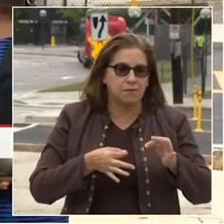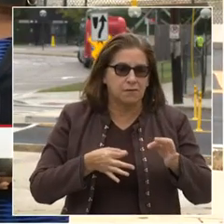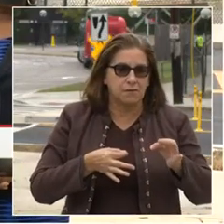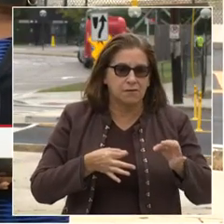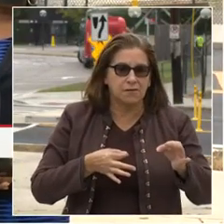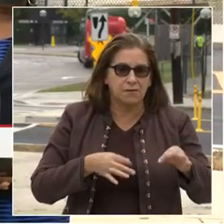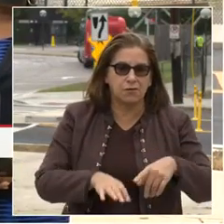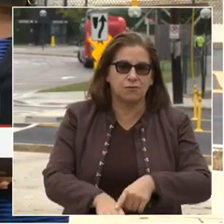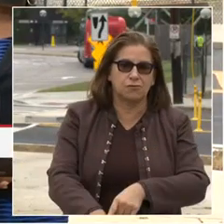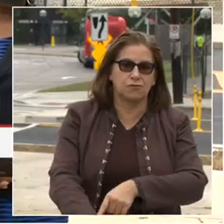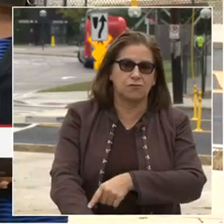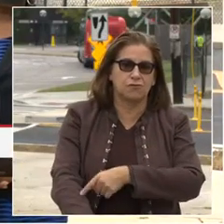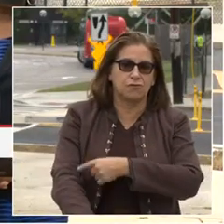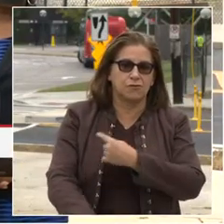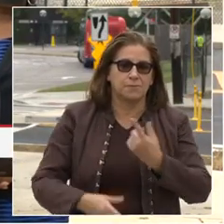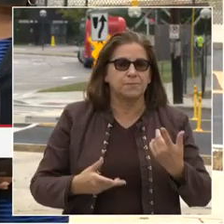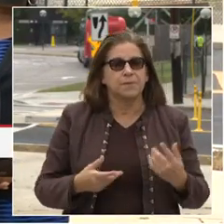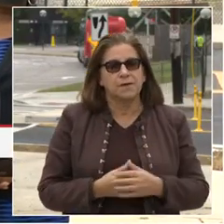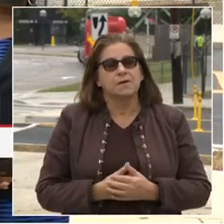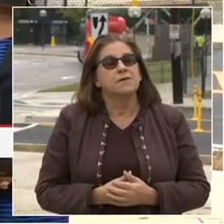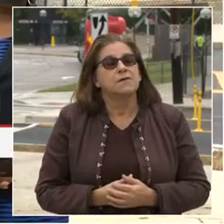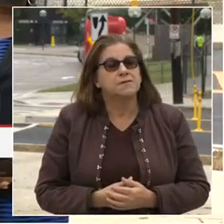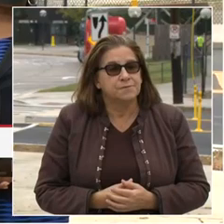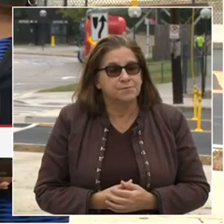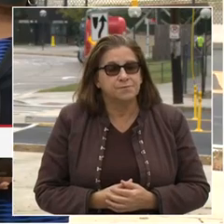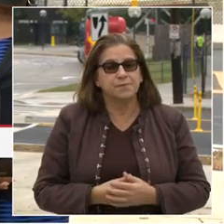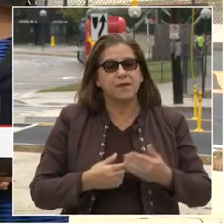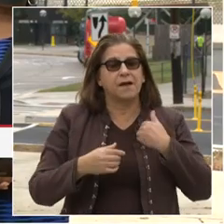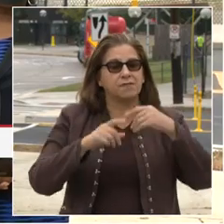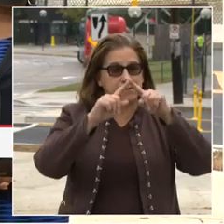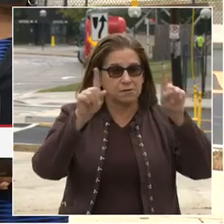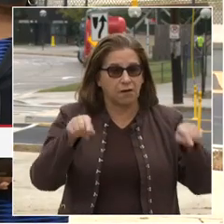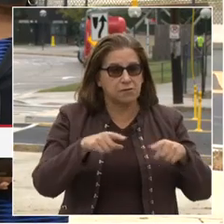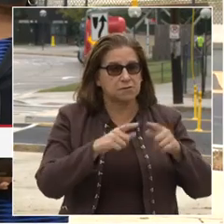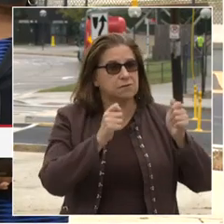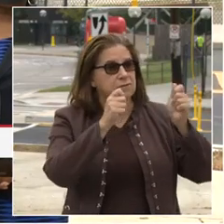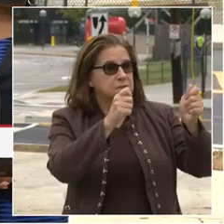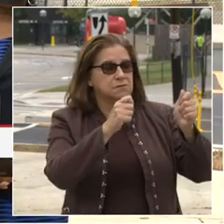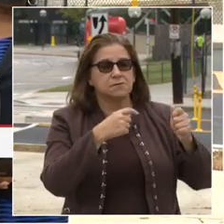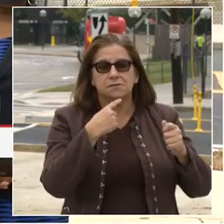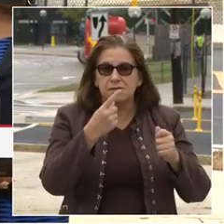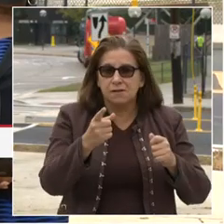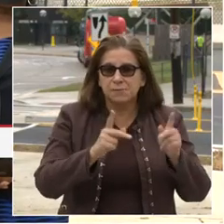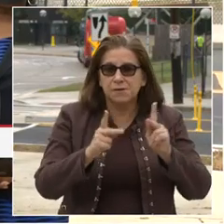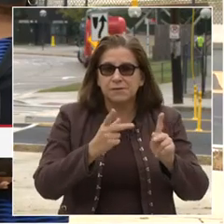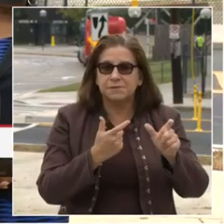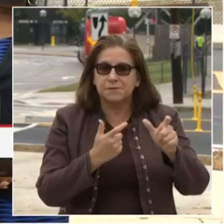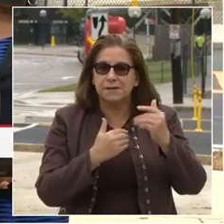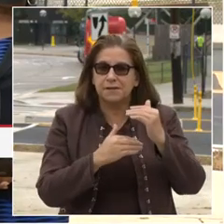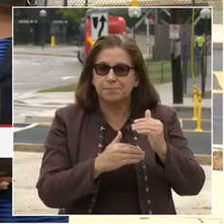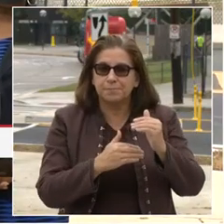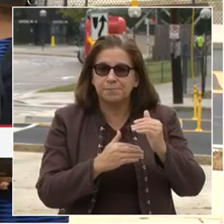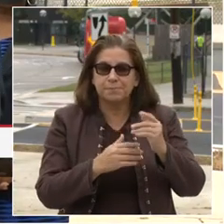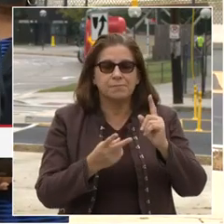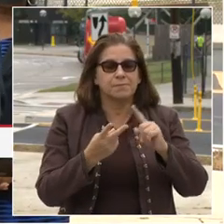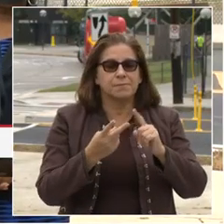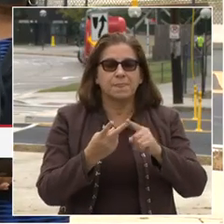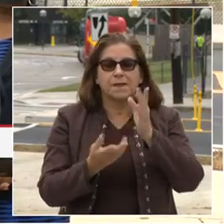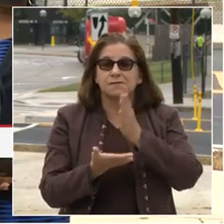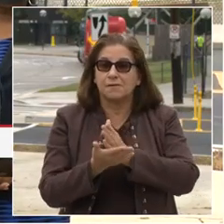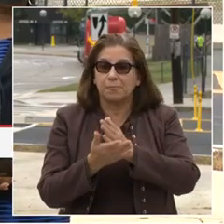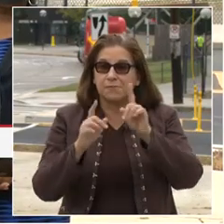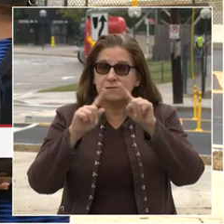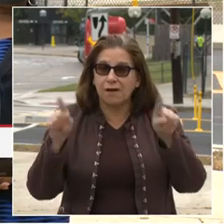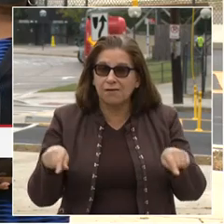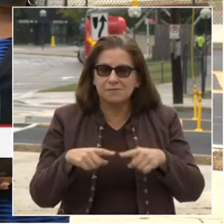and proving that drivers continuously run stop signs when people see it happening with their own